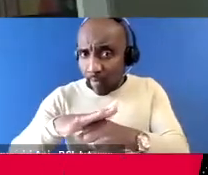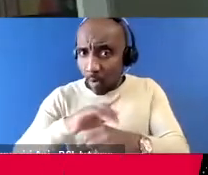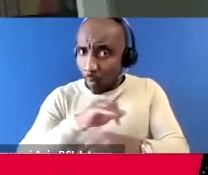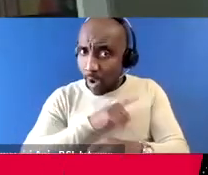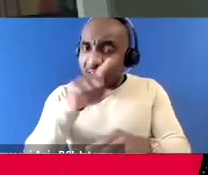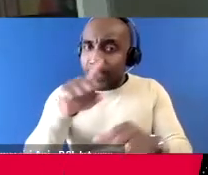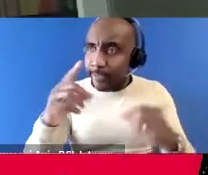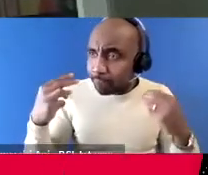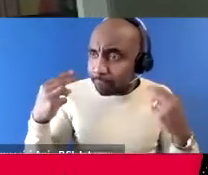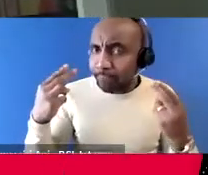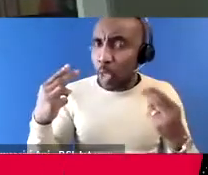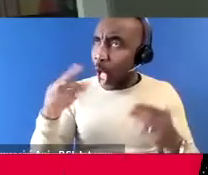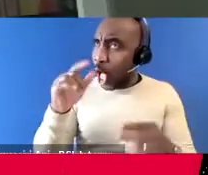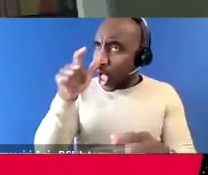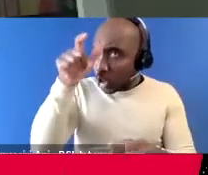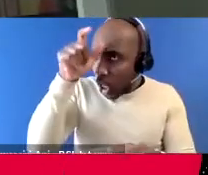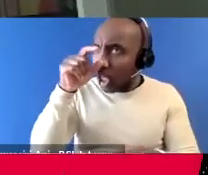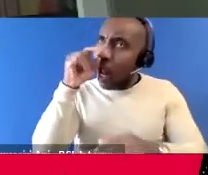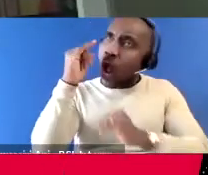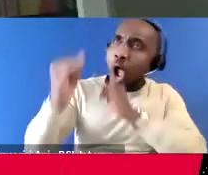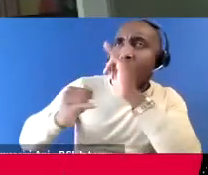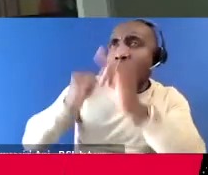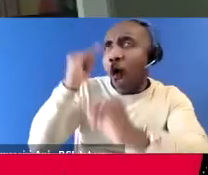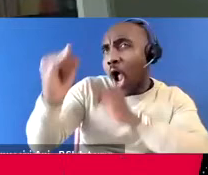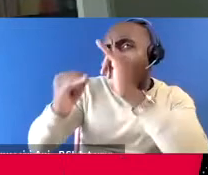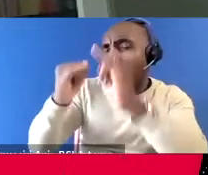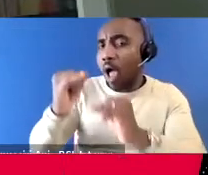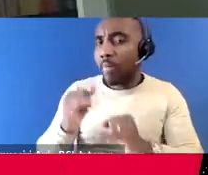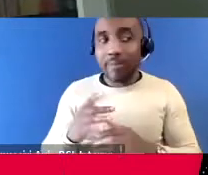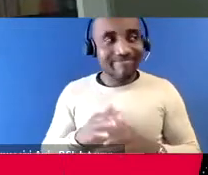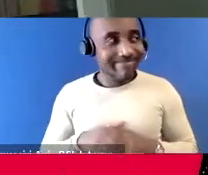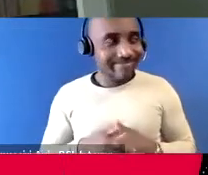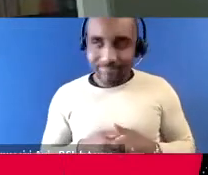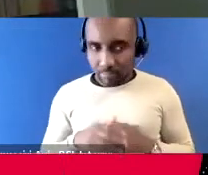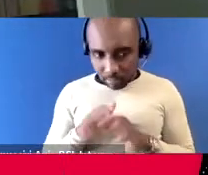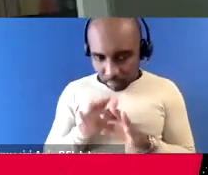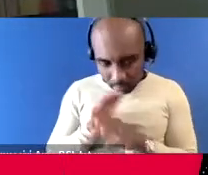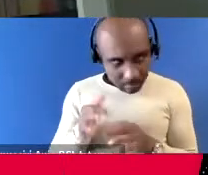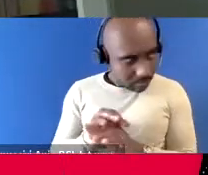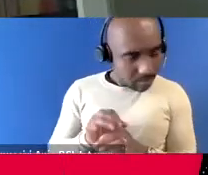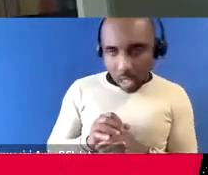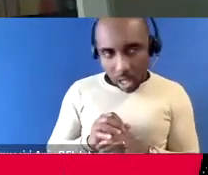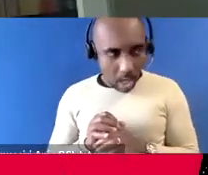actively criticizing Turkey, but also continuing to trade in the arms.